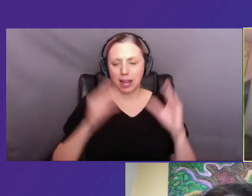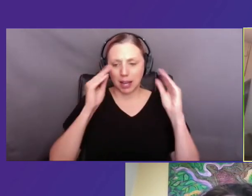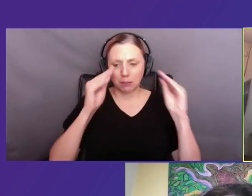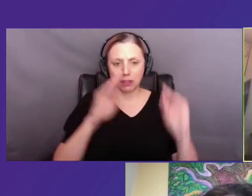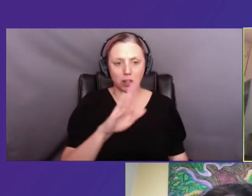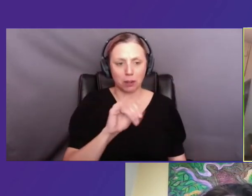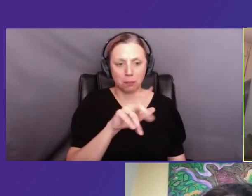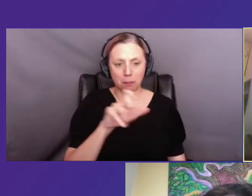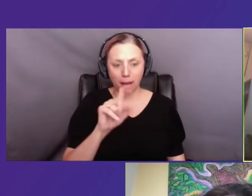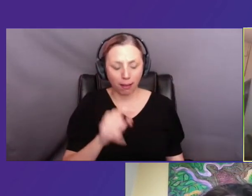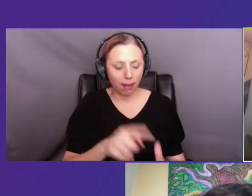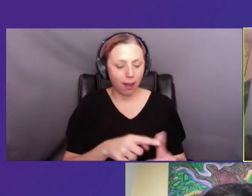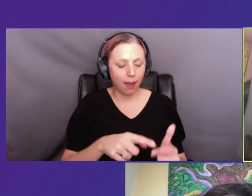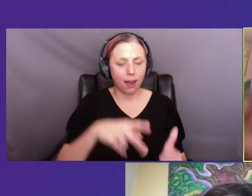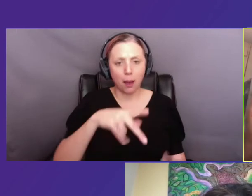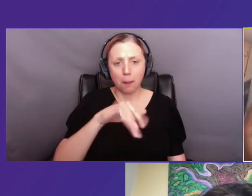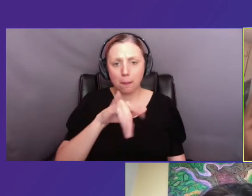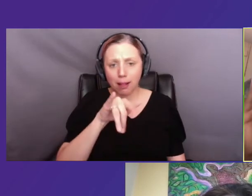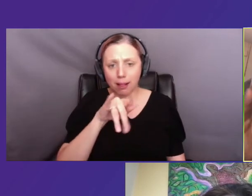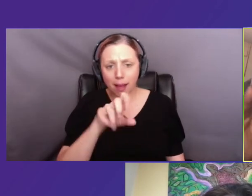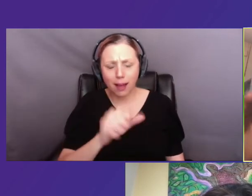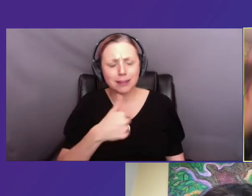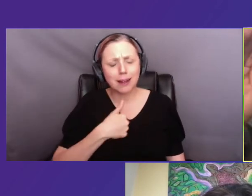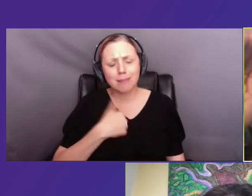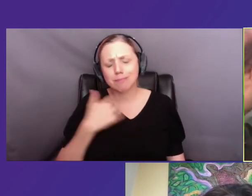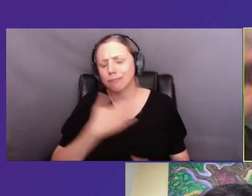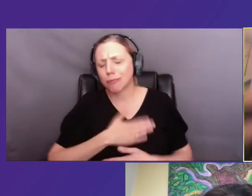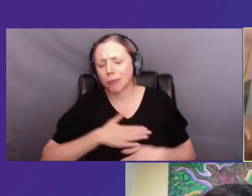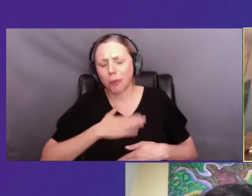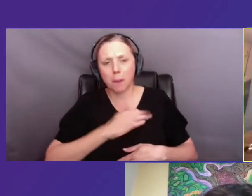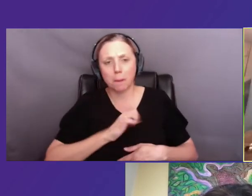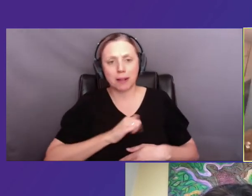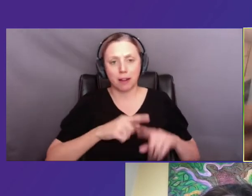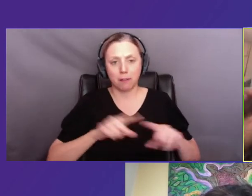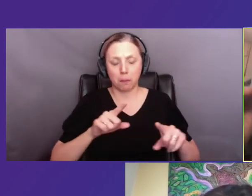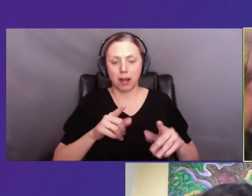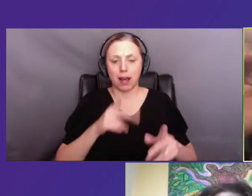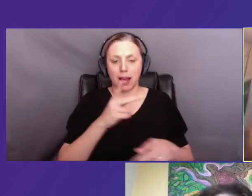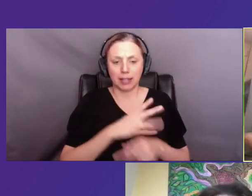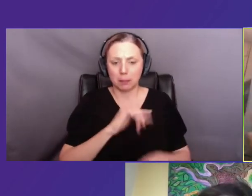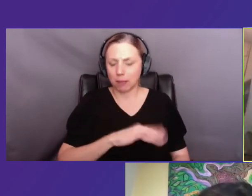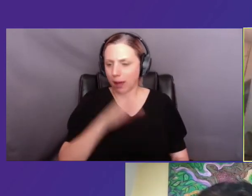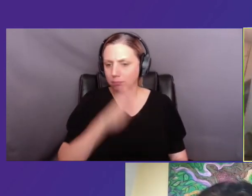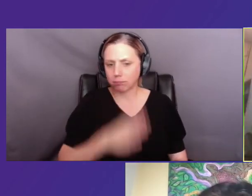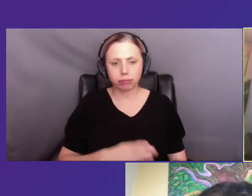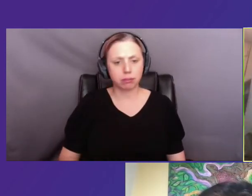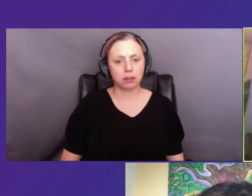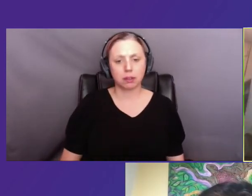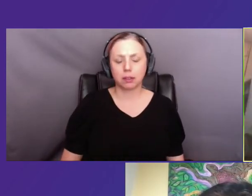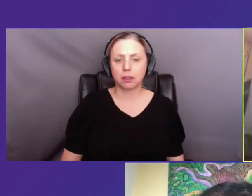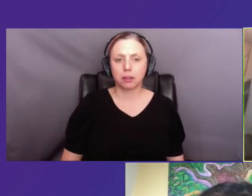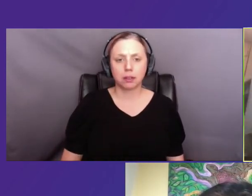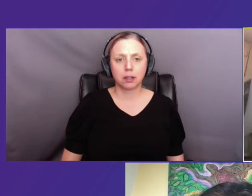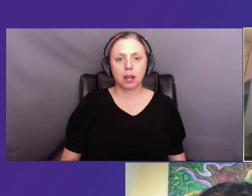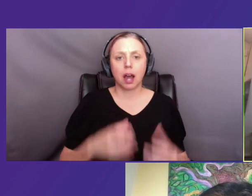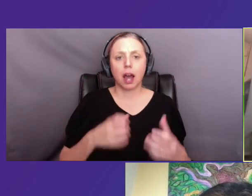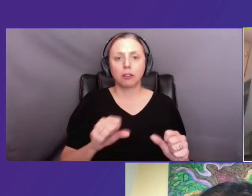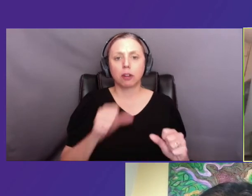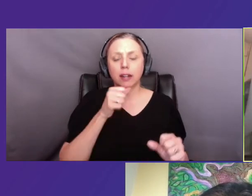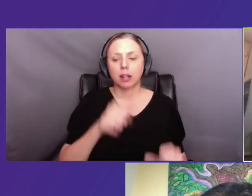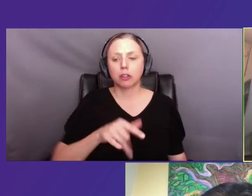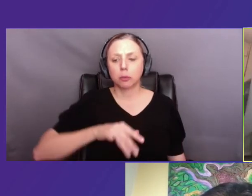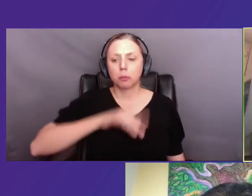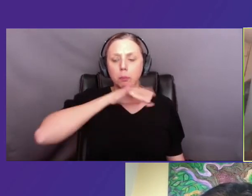and I'm having a great time. But I keep it straight. I try not to pollute